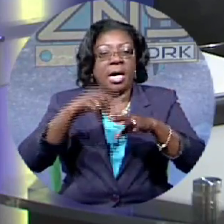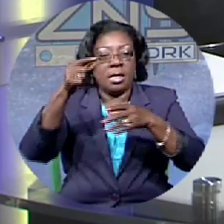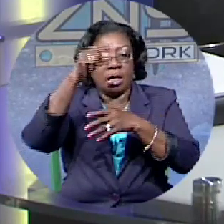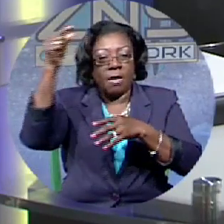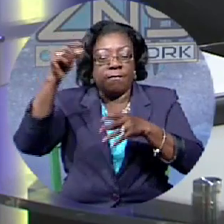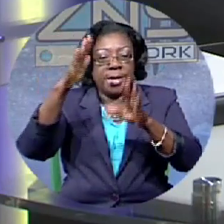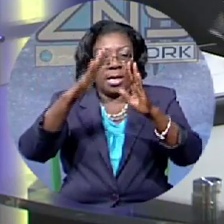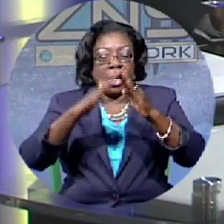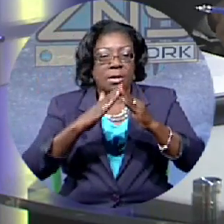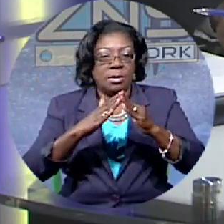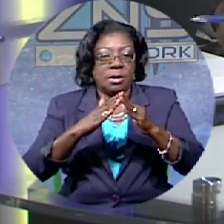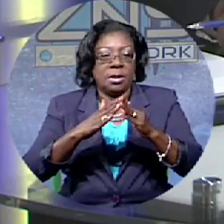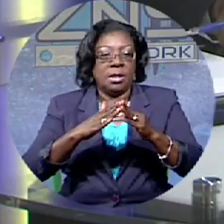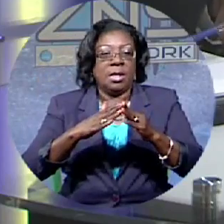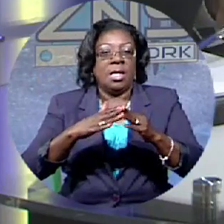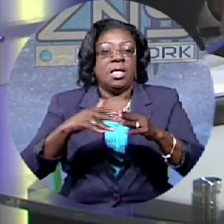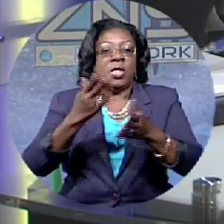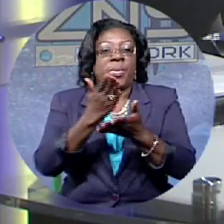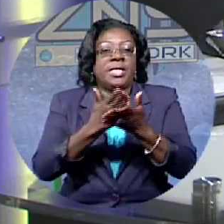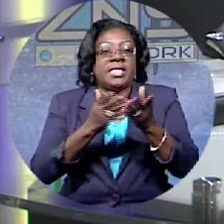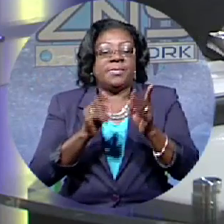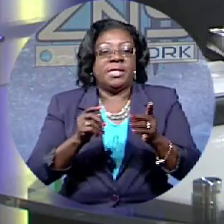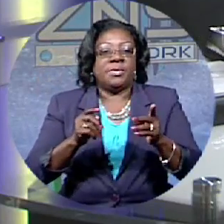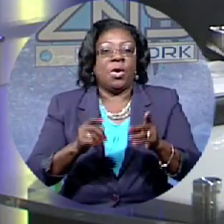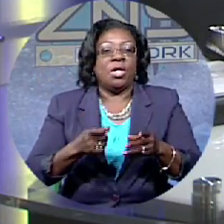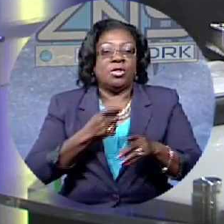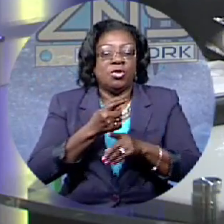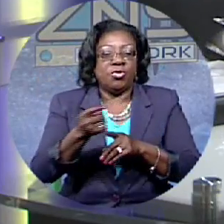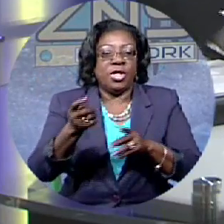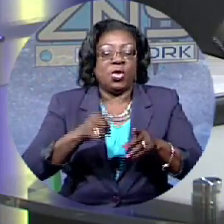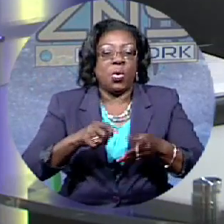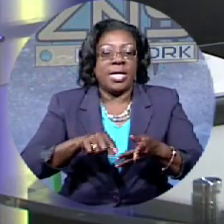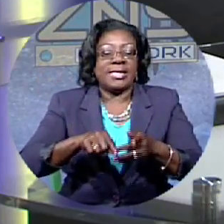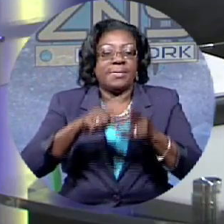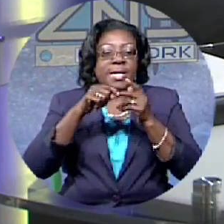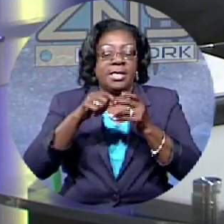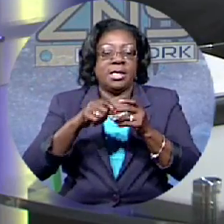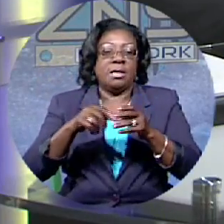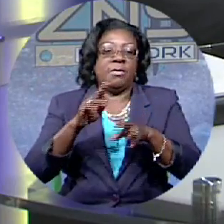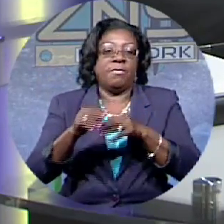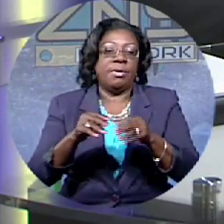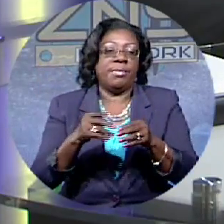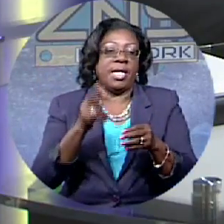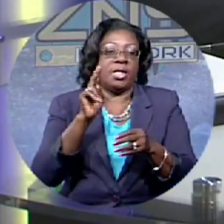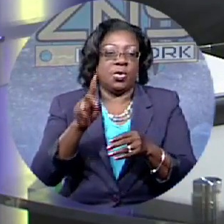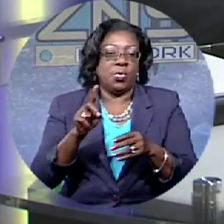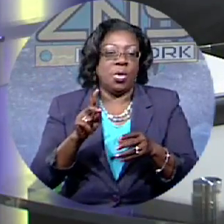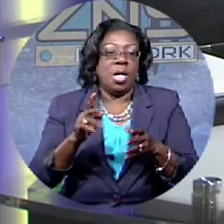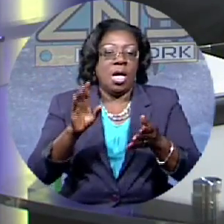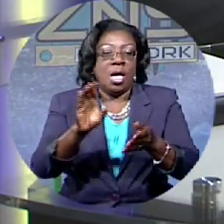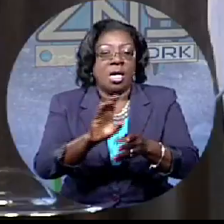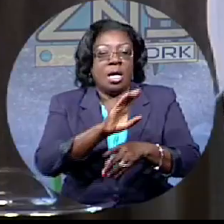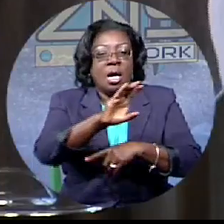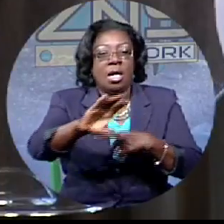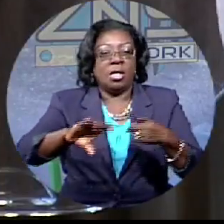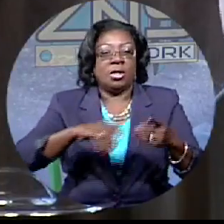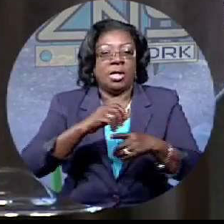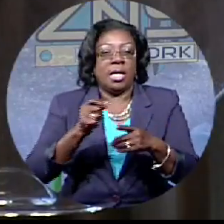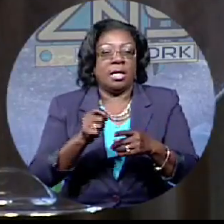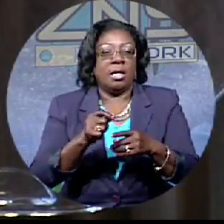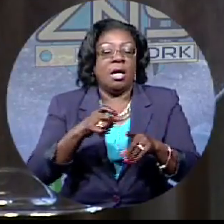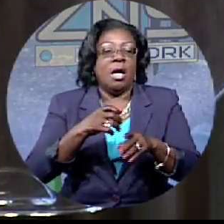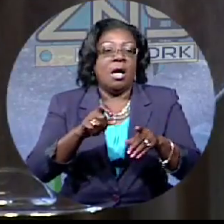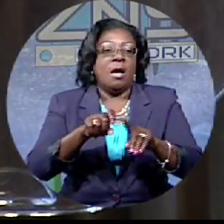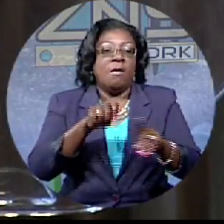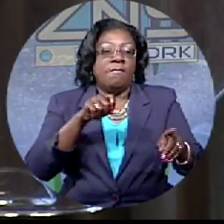House. Fern Carey tells us the participants were also treated to a special performance by two cultural icons. From